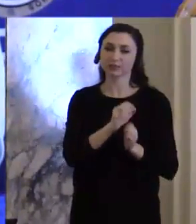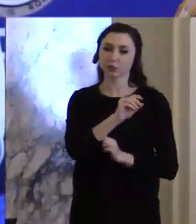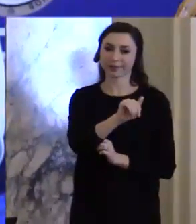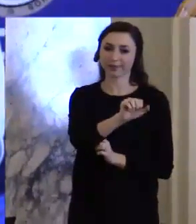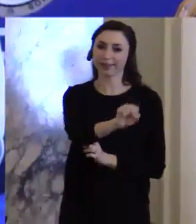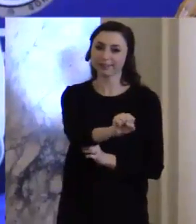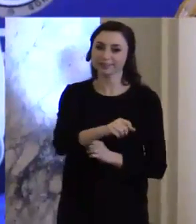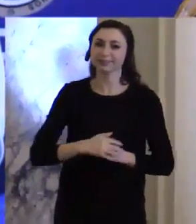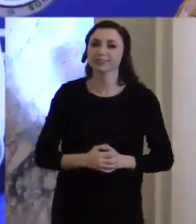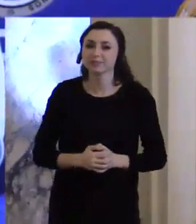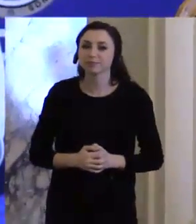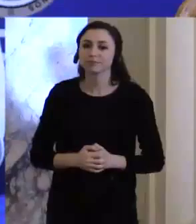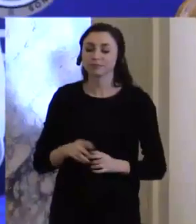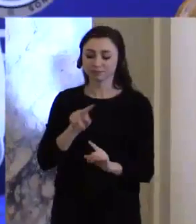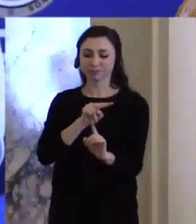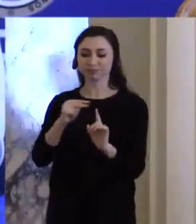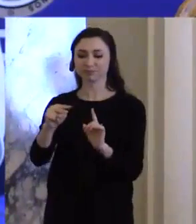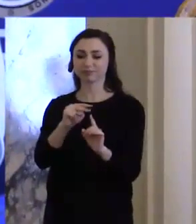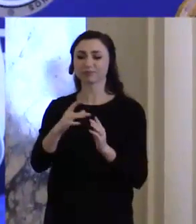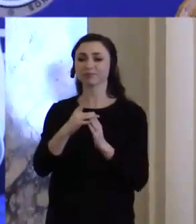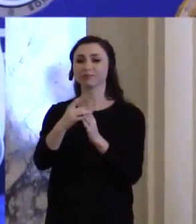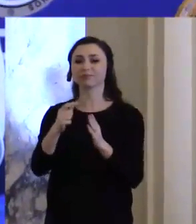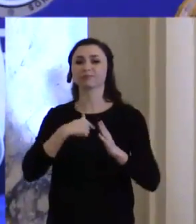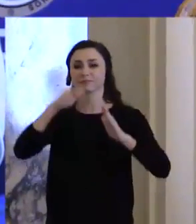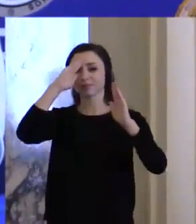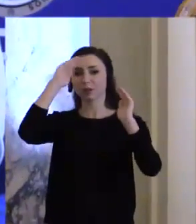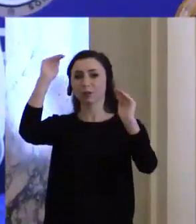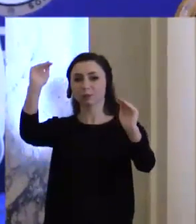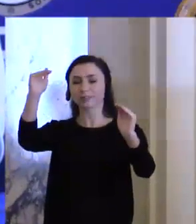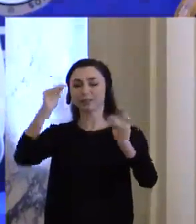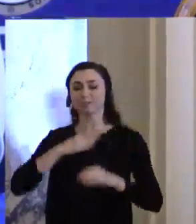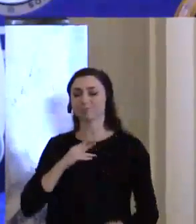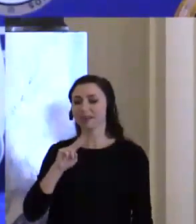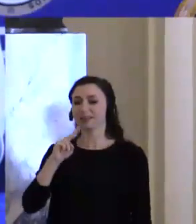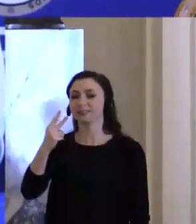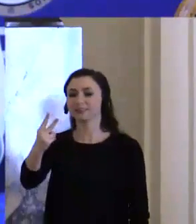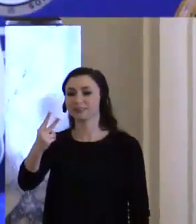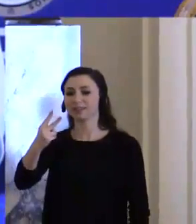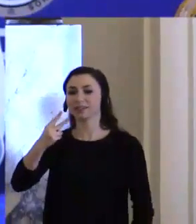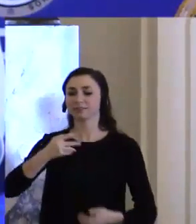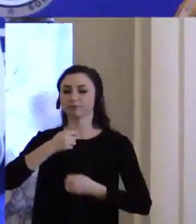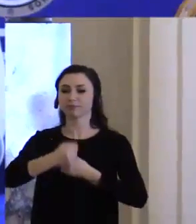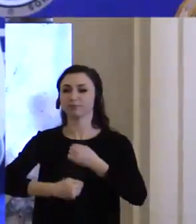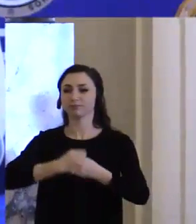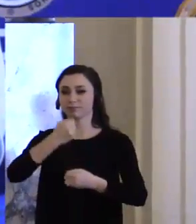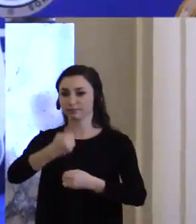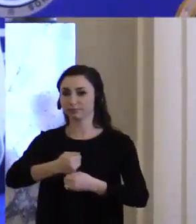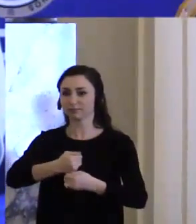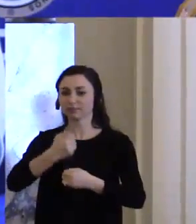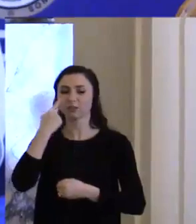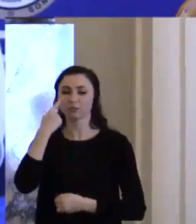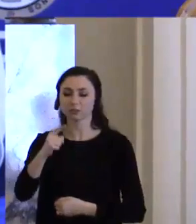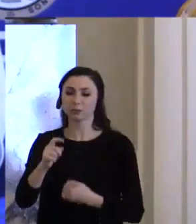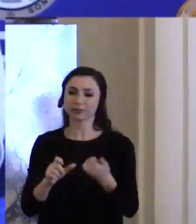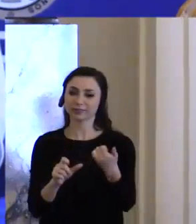and perspectives that will guide what I am hoping will be my second term as Assistant Secretary General of the